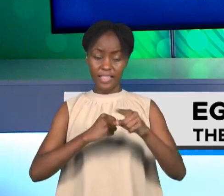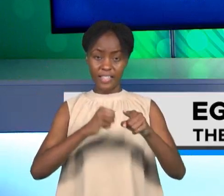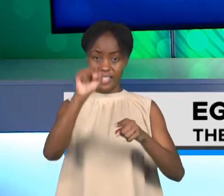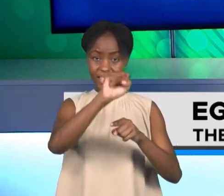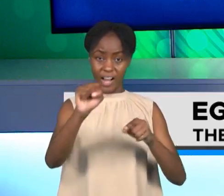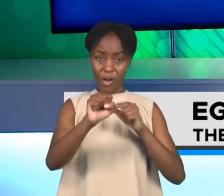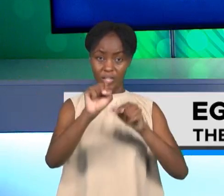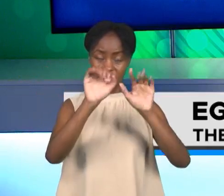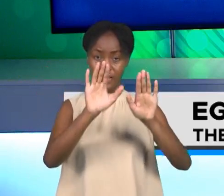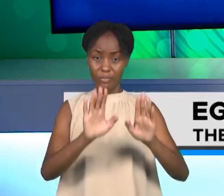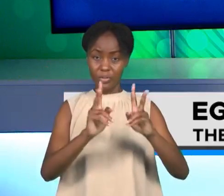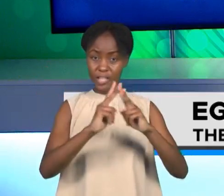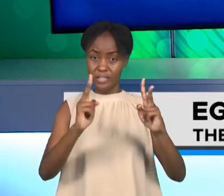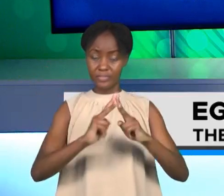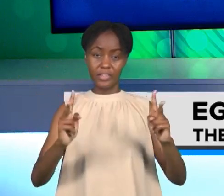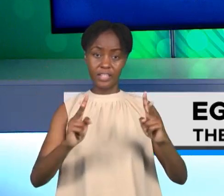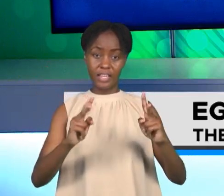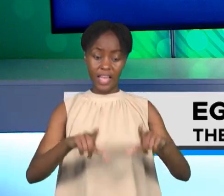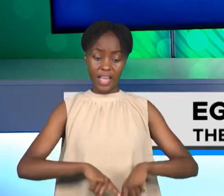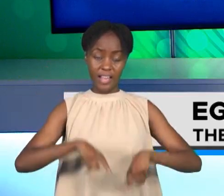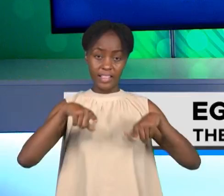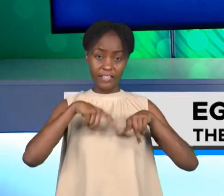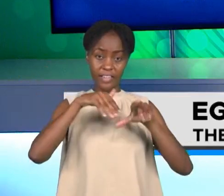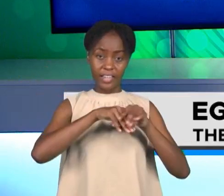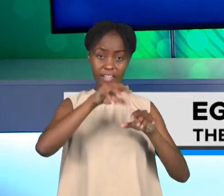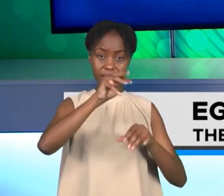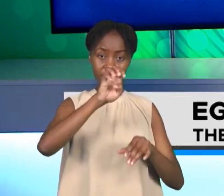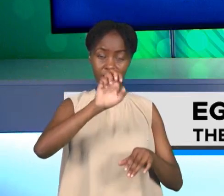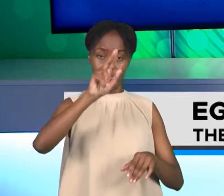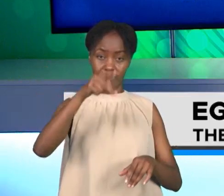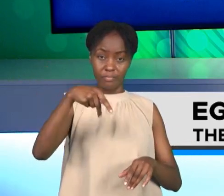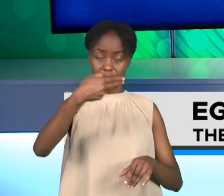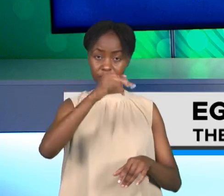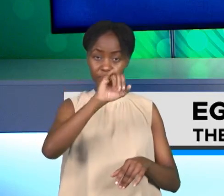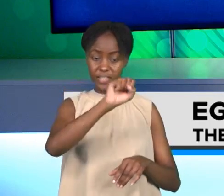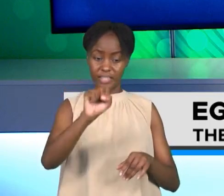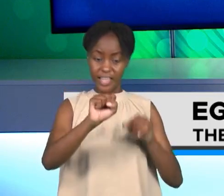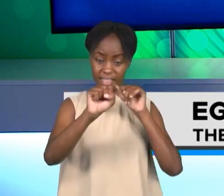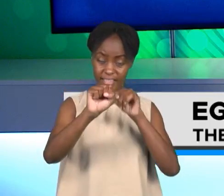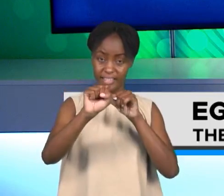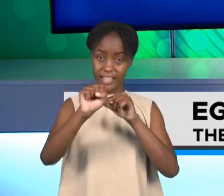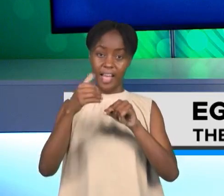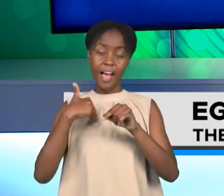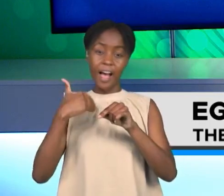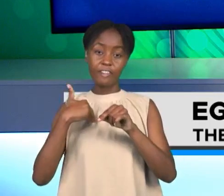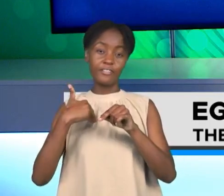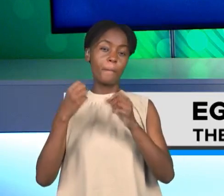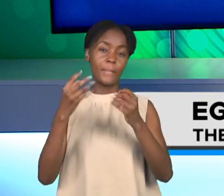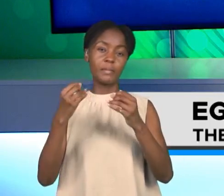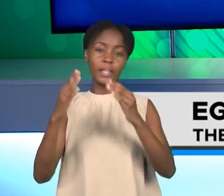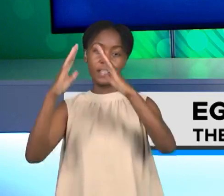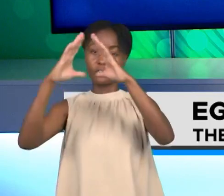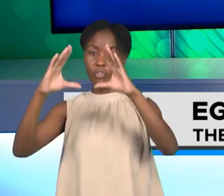ancient Egyptian capital of Memphis, a UNESCO World Heritage Site, home to more than a dozen pyramids,